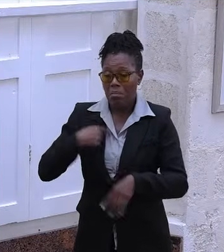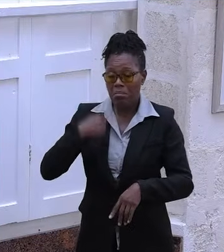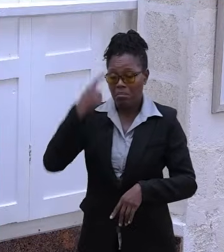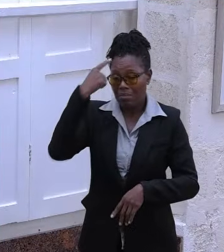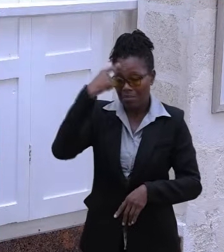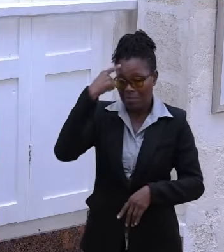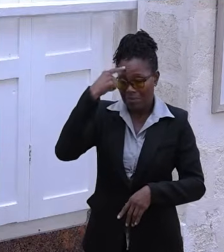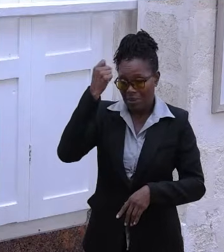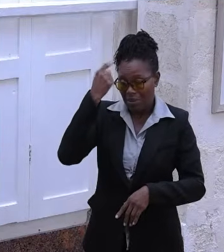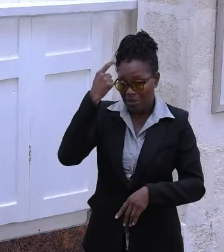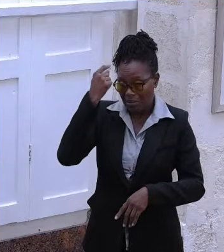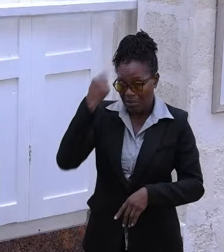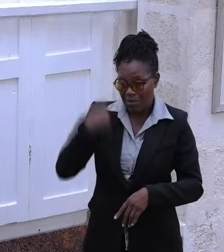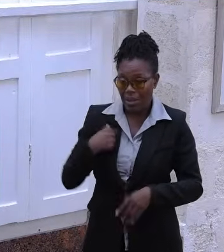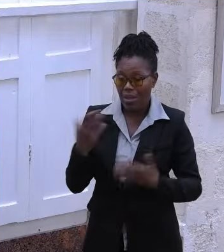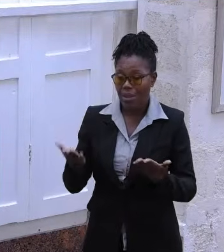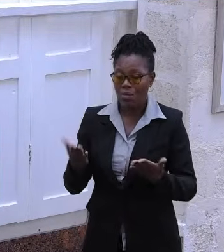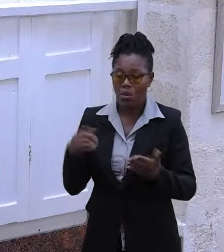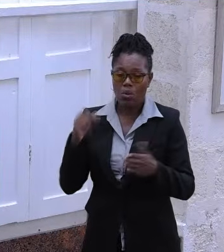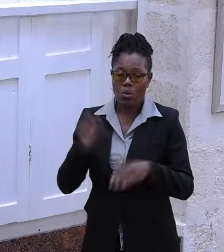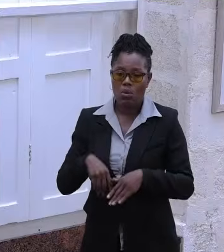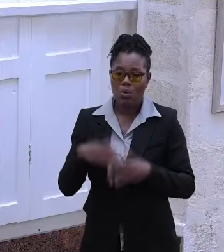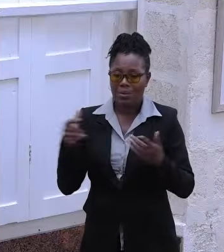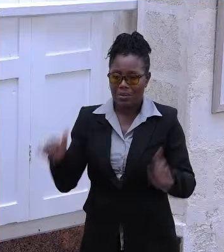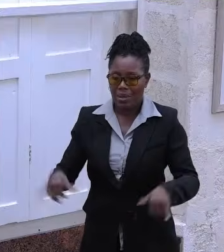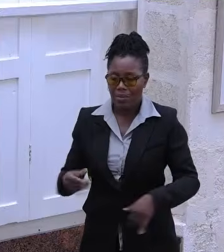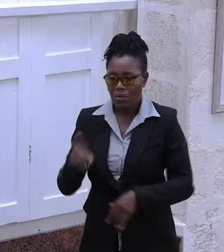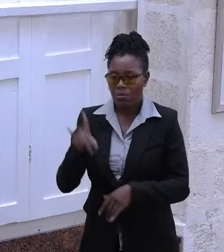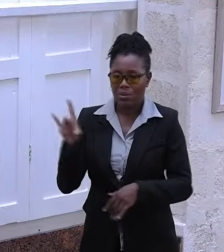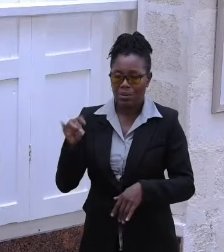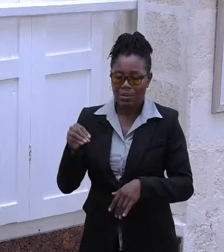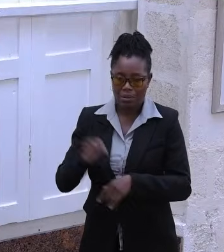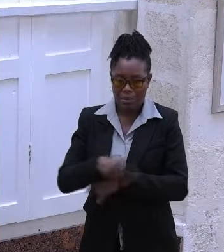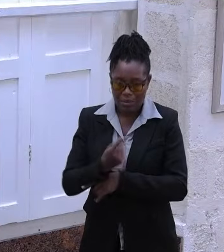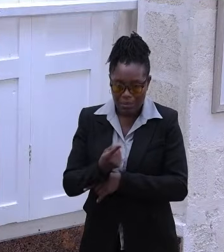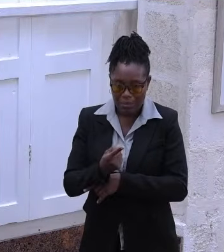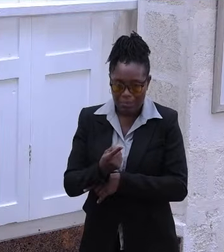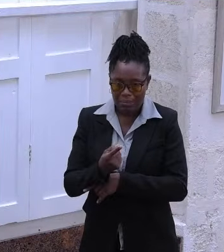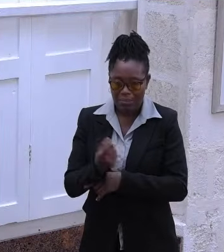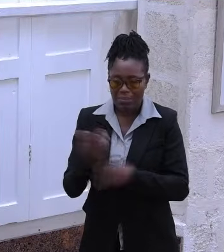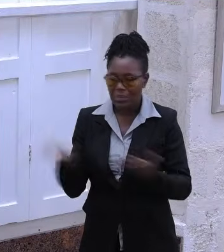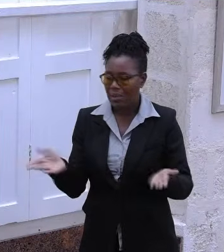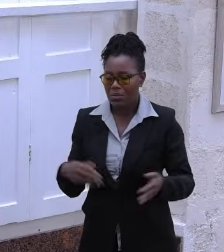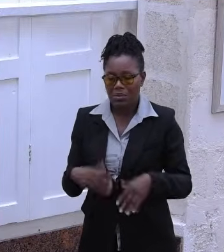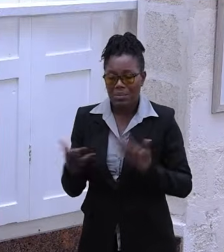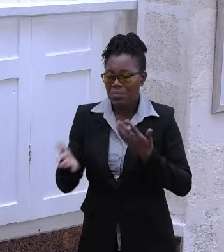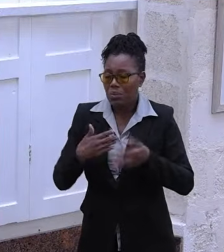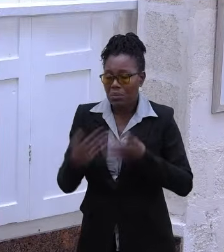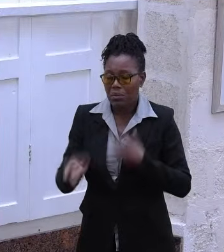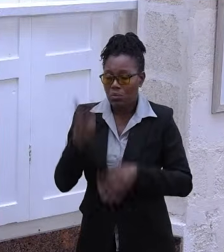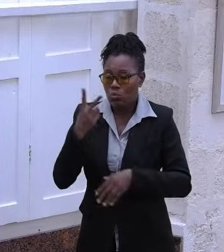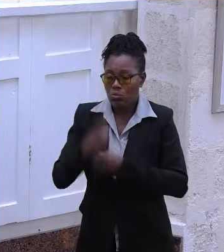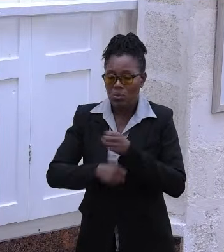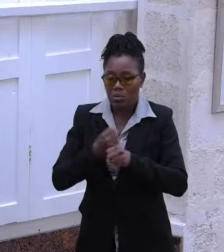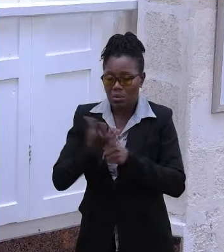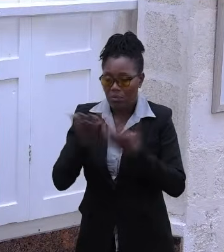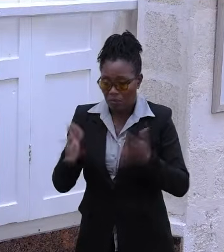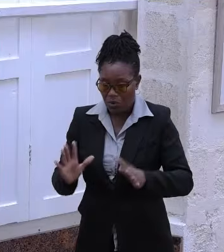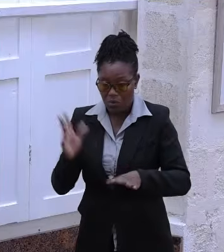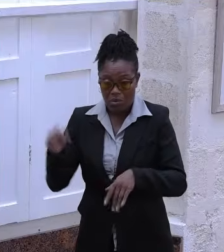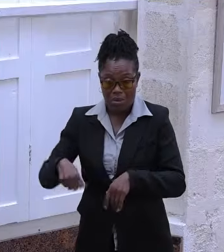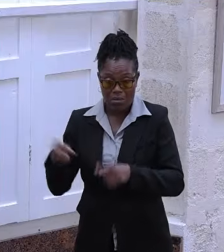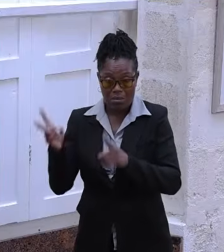once you have reached the 180, but even if you are correct, sir, that after 2 years you can apply.